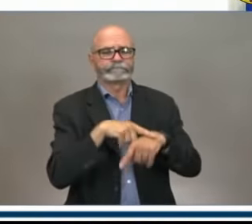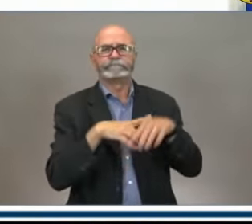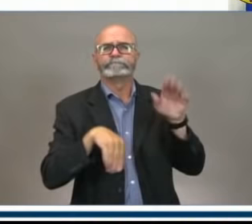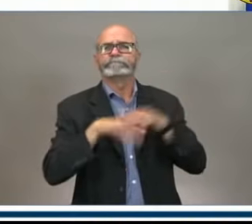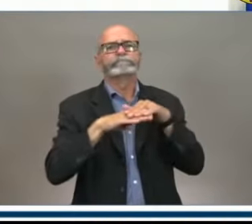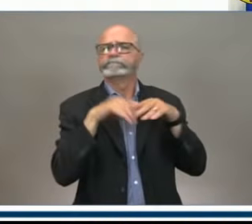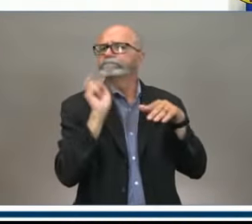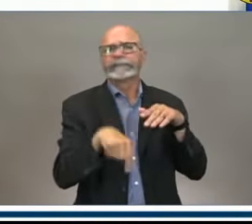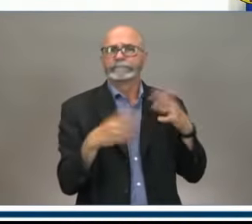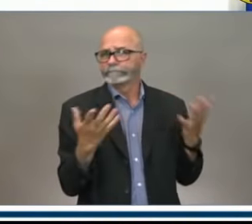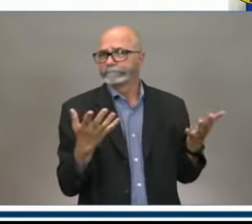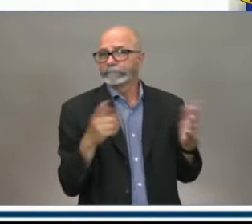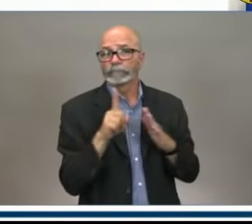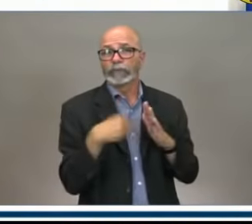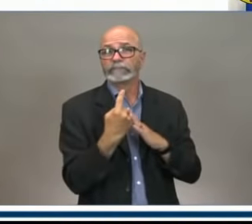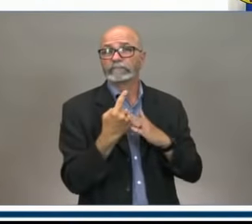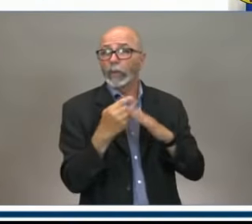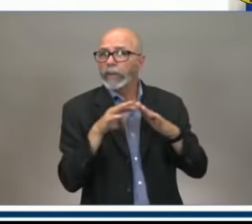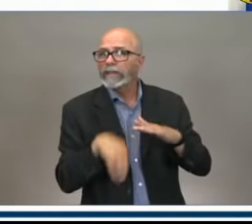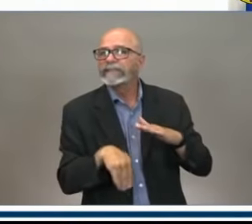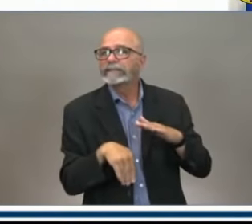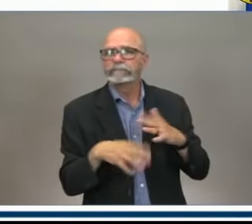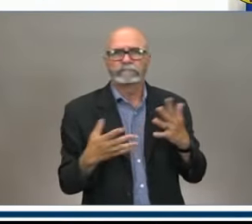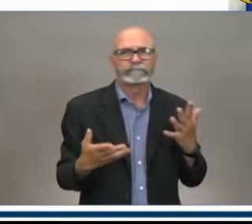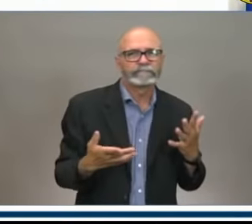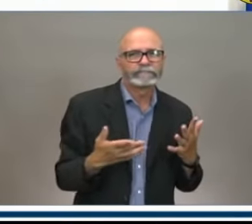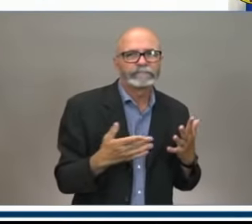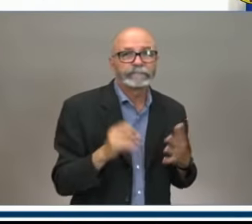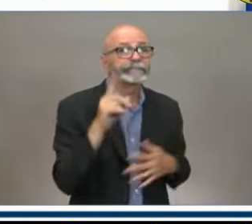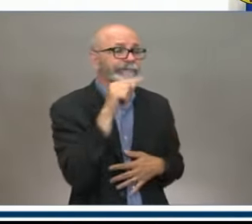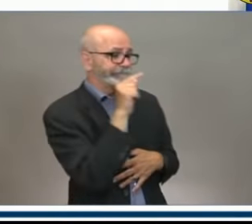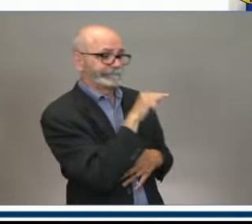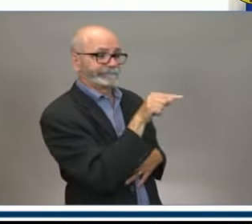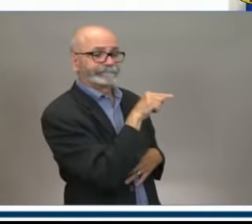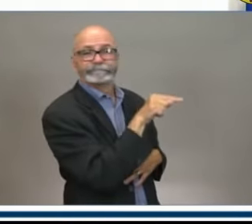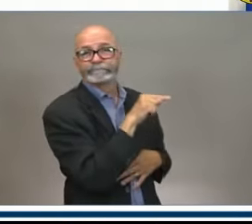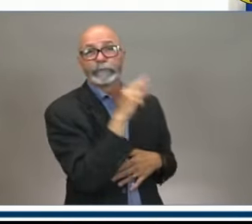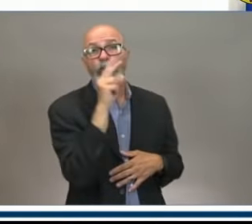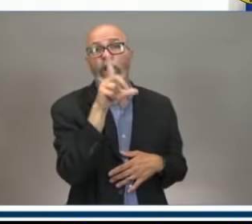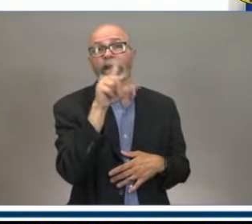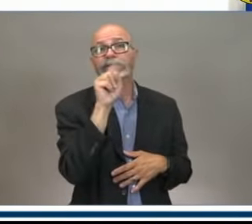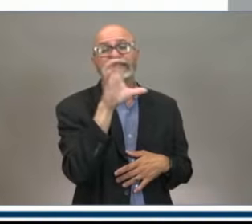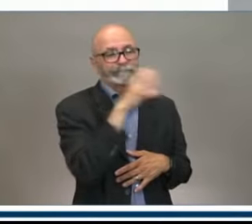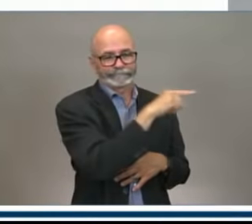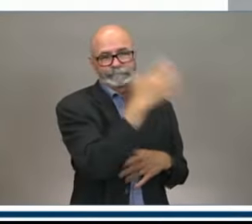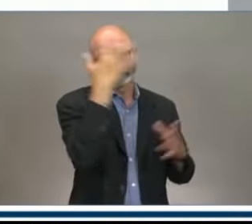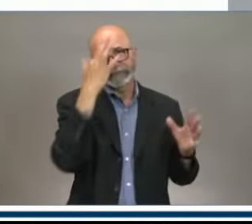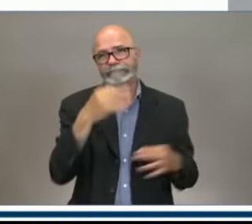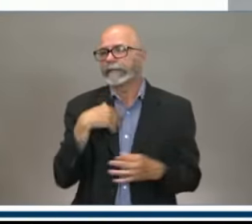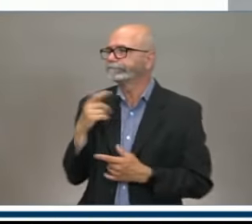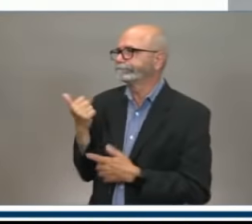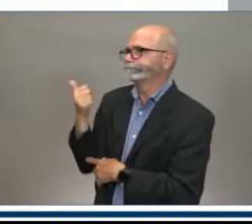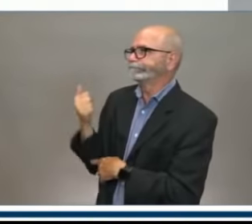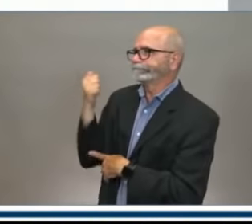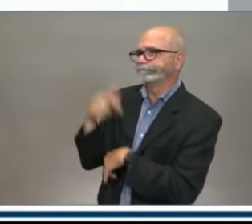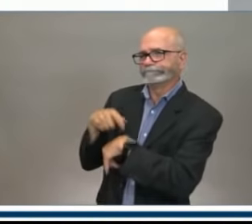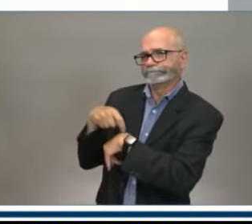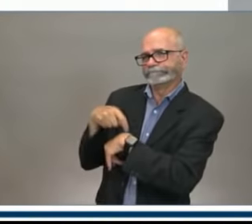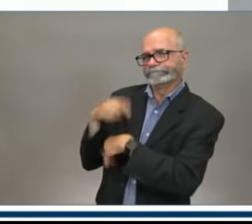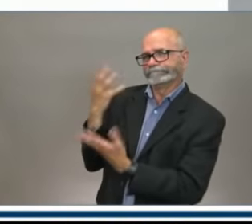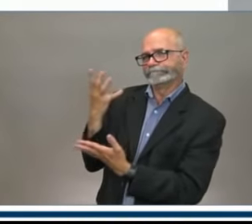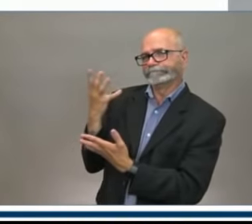is it something that the individual homes will have to establish? That's up to individual homes. I think it's important to understand